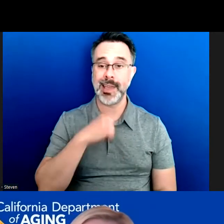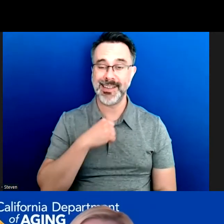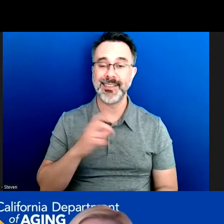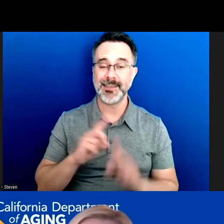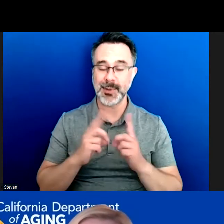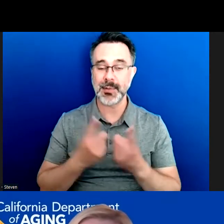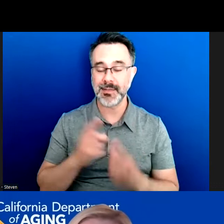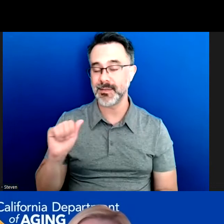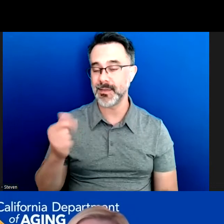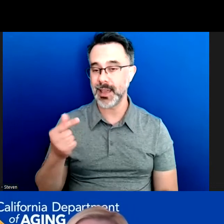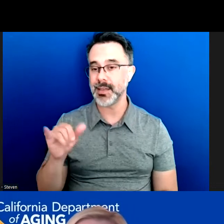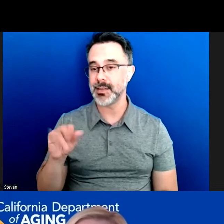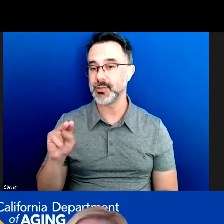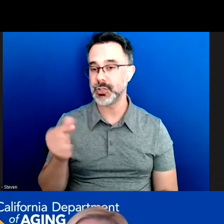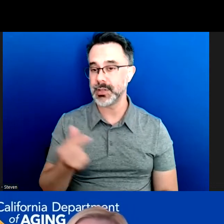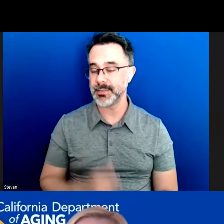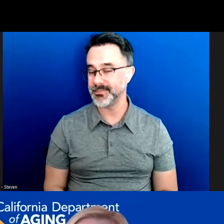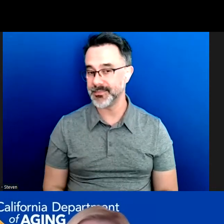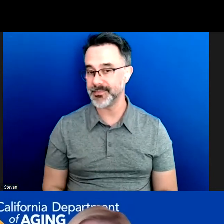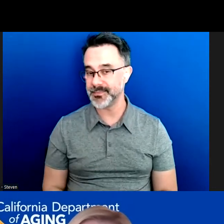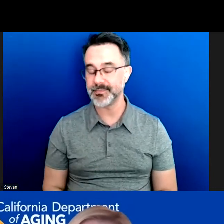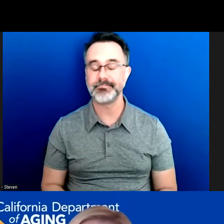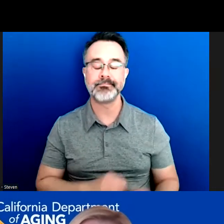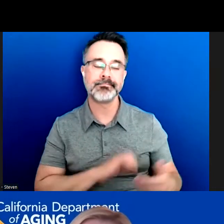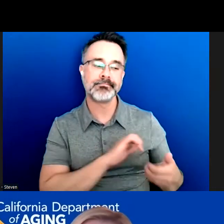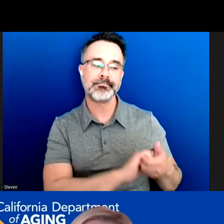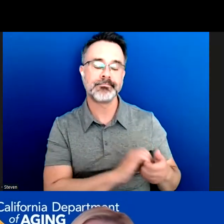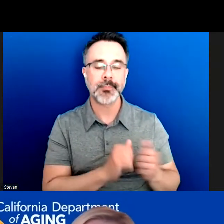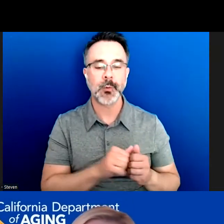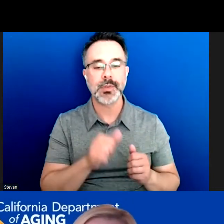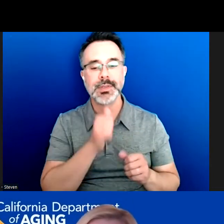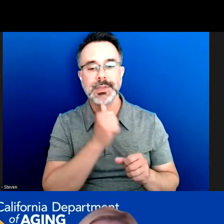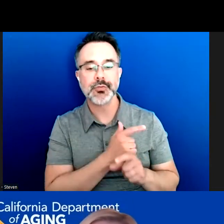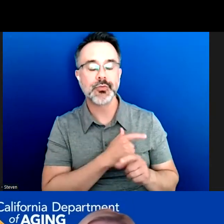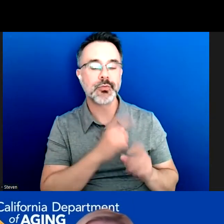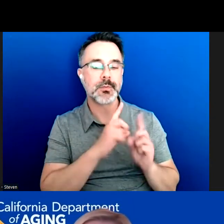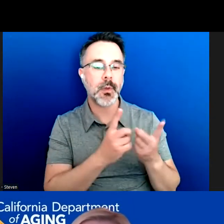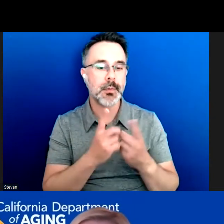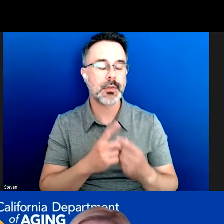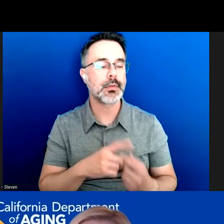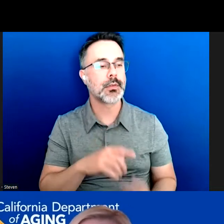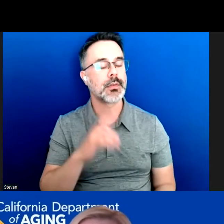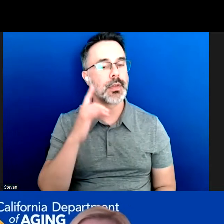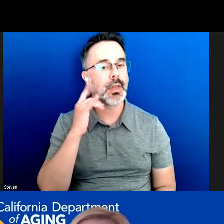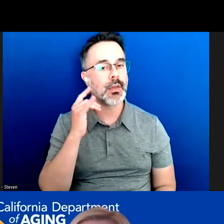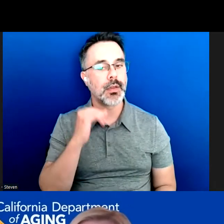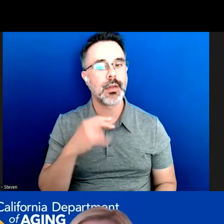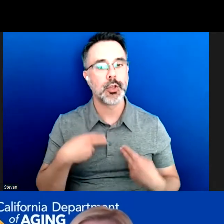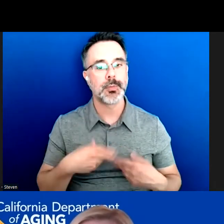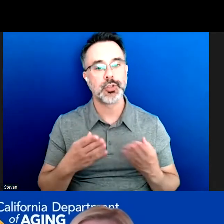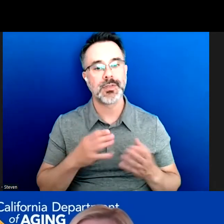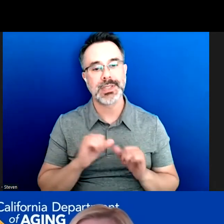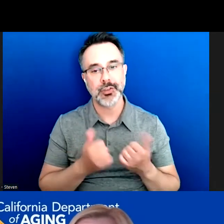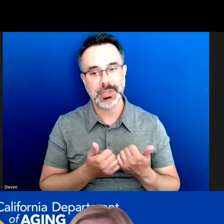in collaboration with our sister departments in the California Health and Human Services Agency, with